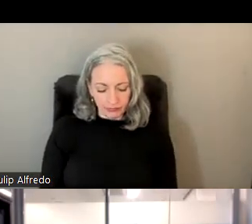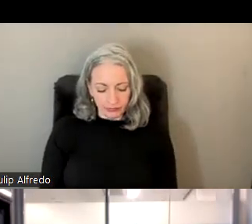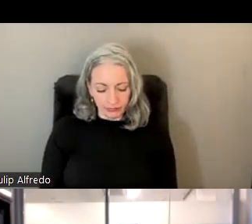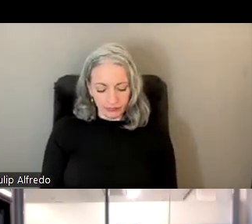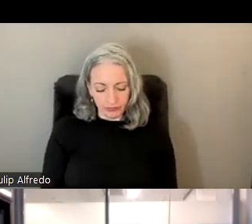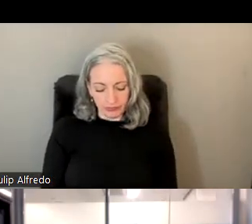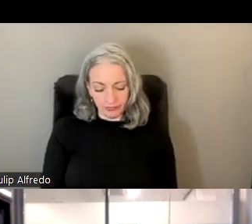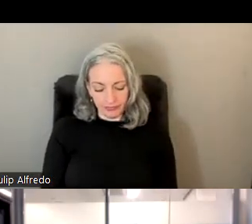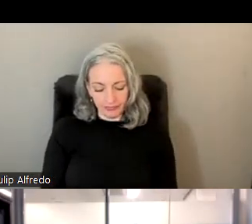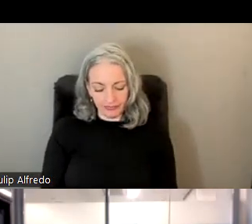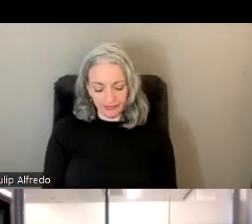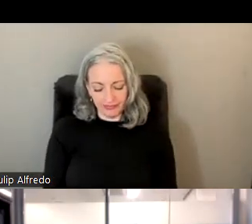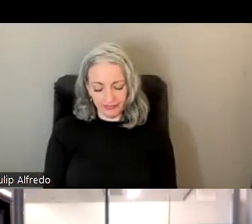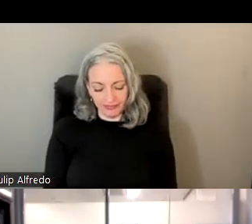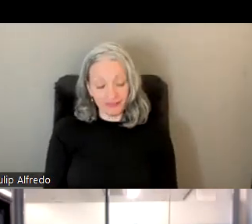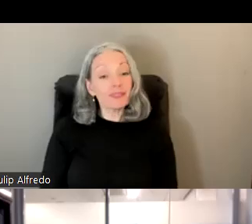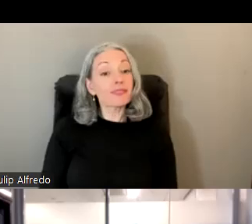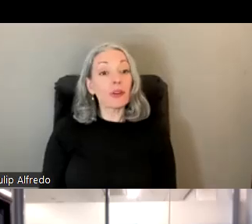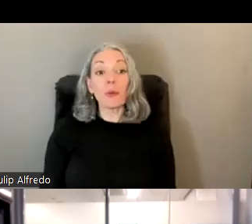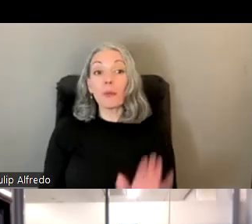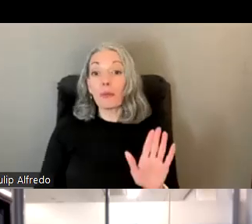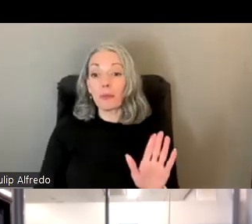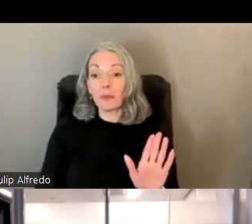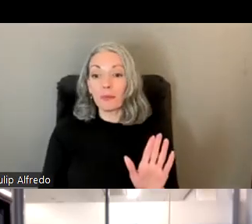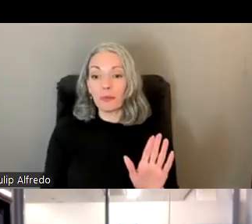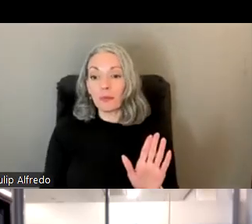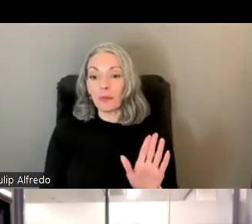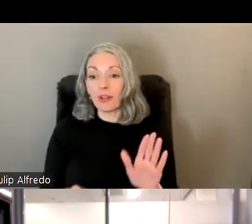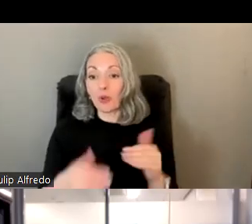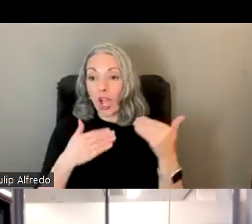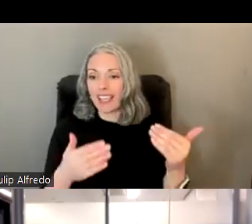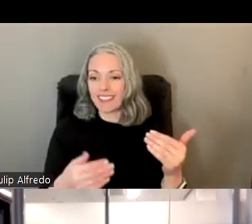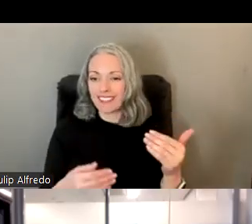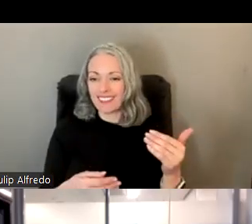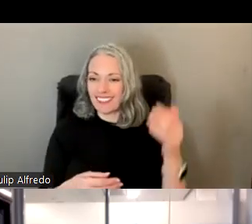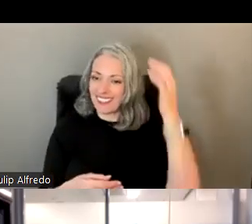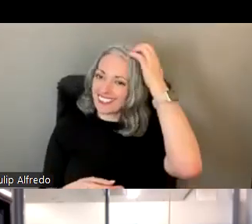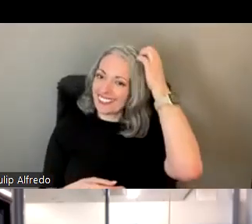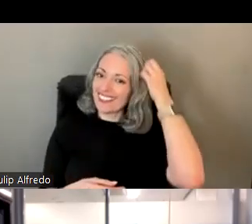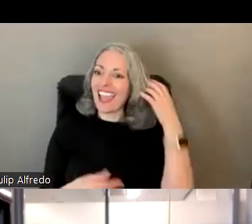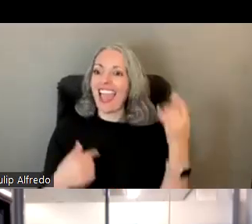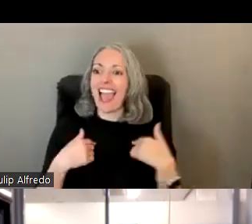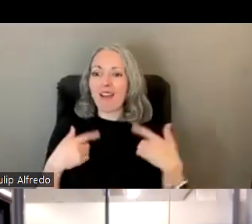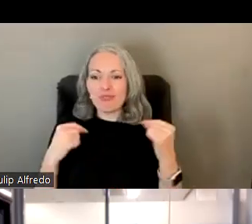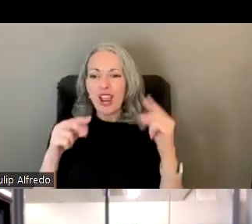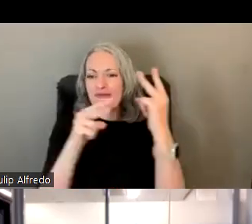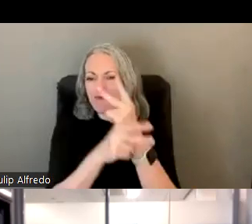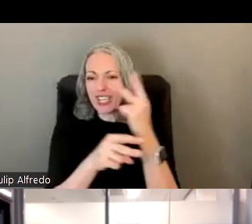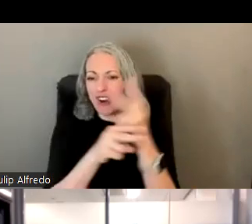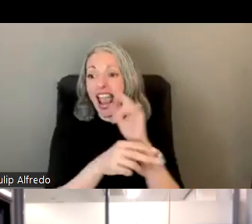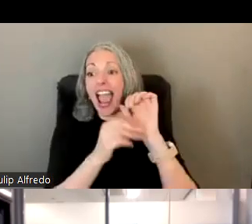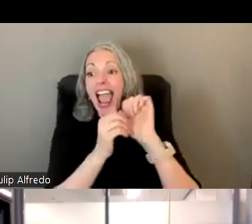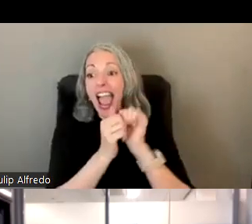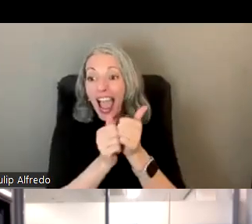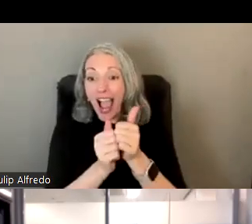Oh, finally. Go ahead, Myra. Please go ahead. I've been trying to figure out how I can speak.